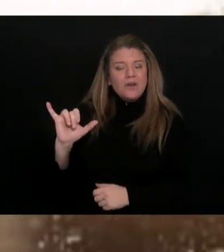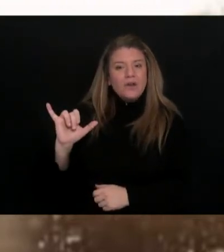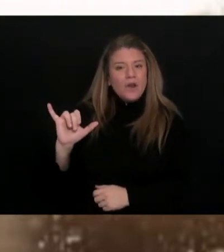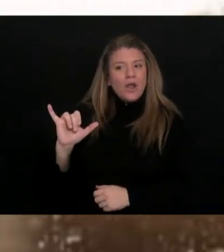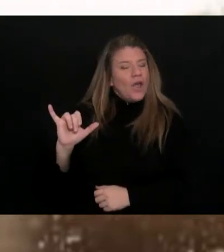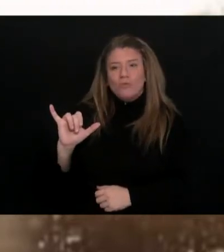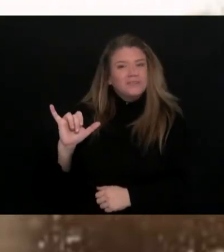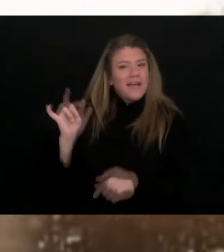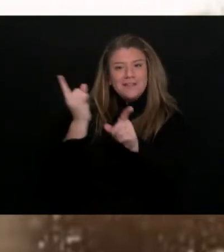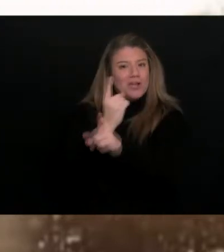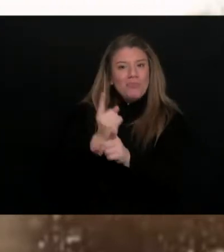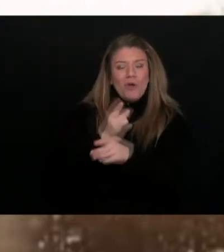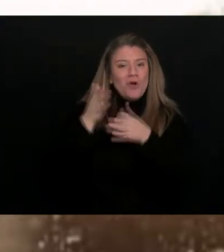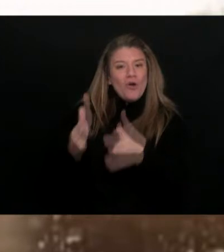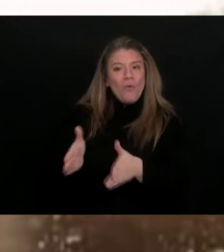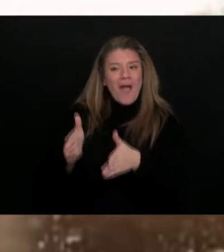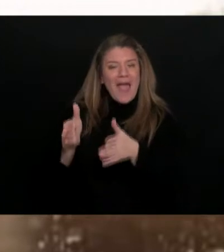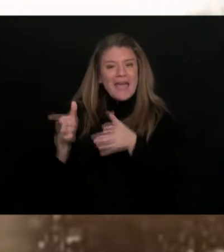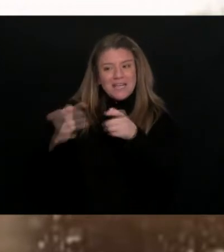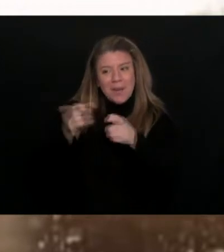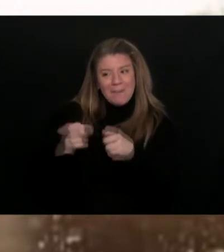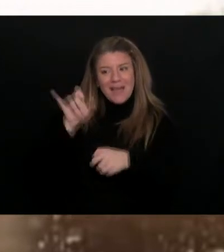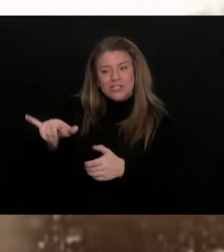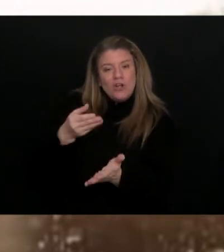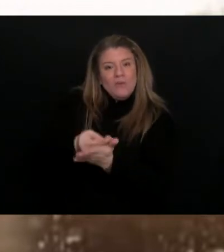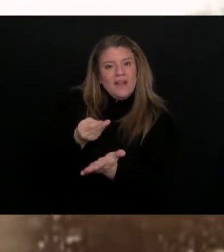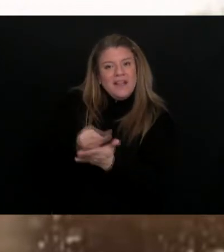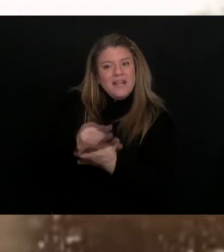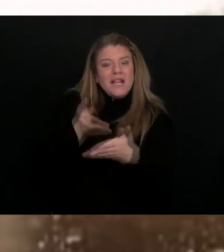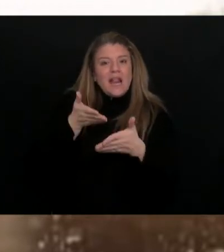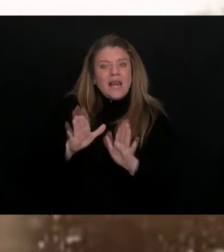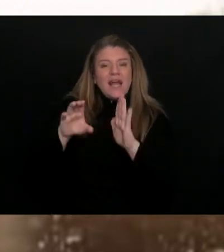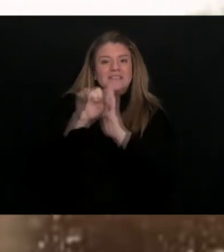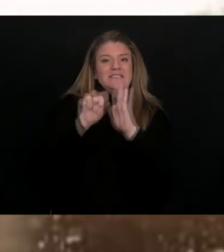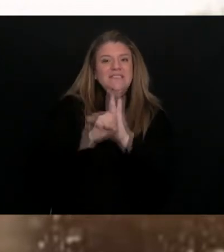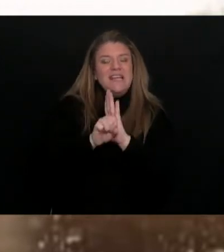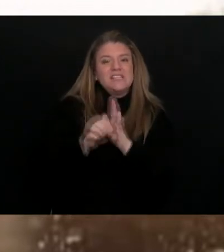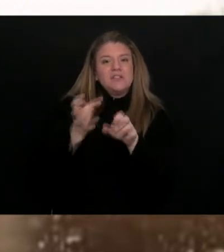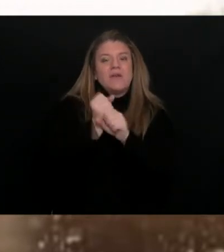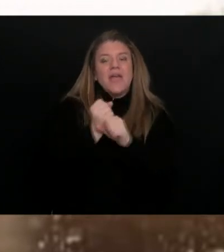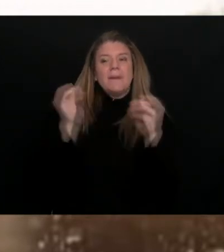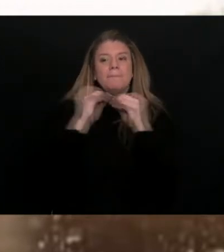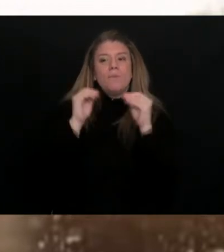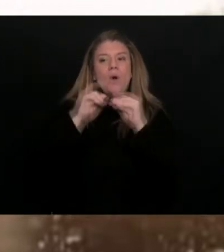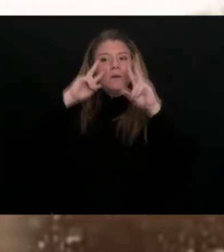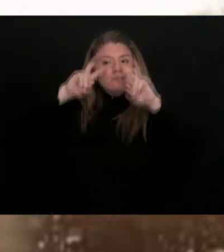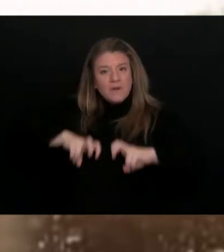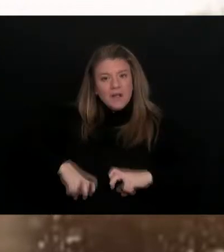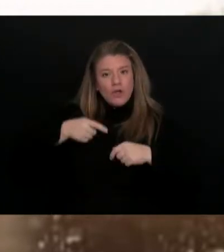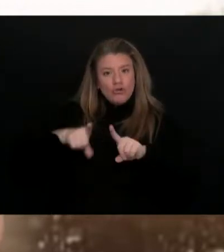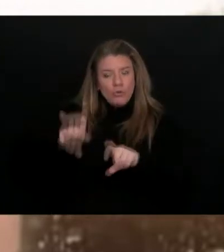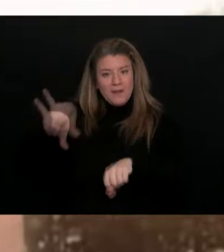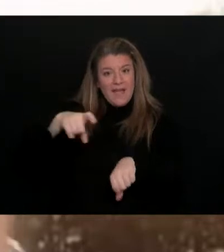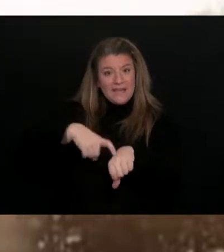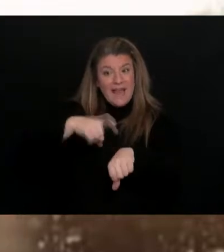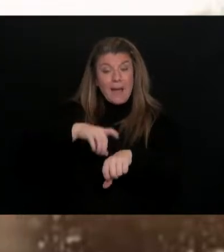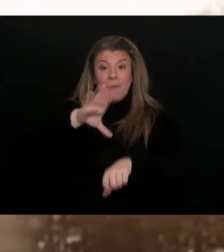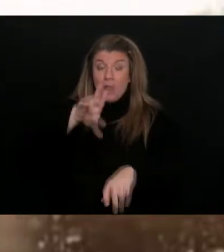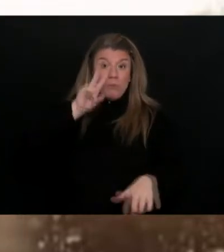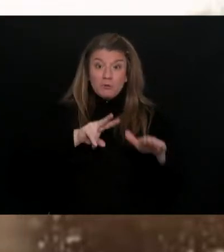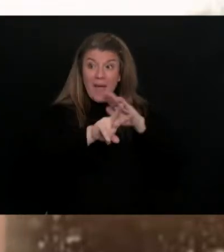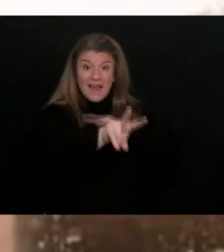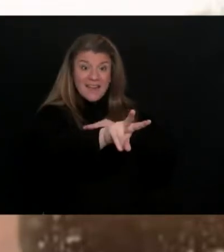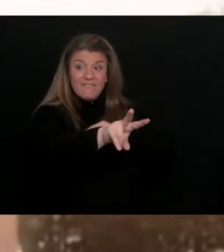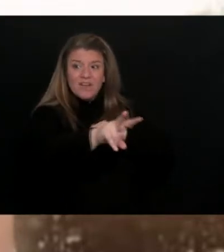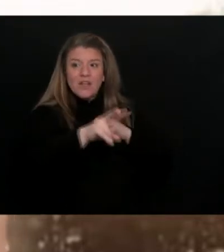to manage those resources, and allowed states then to start to vet those claims. Just to put this in perspective, if you look at some of